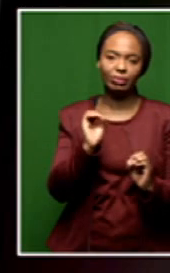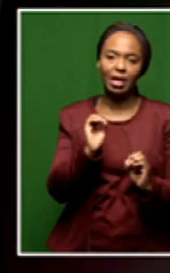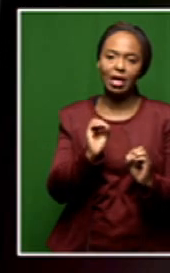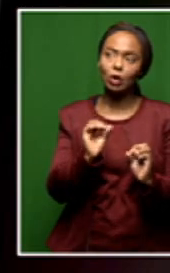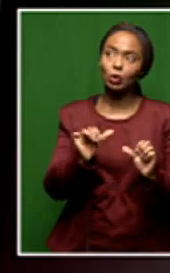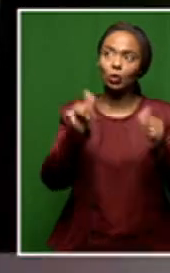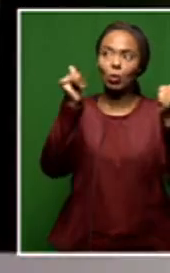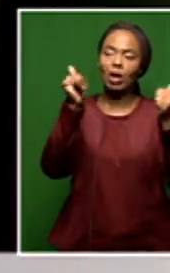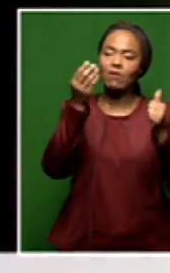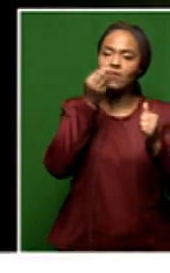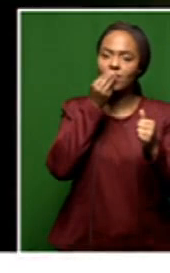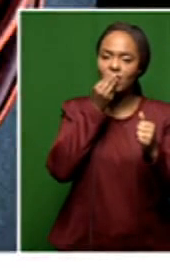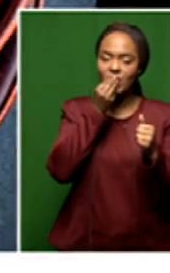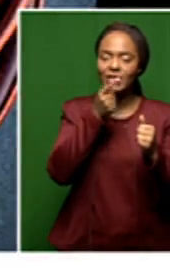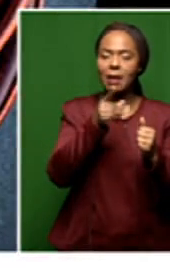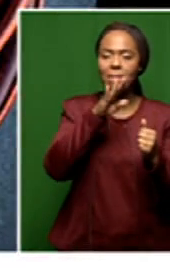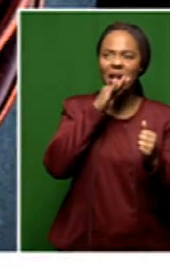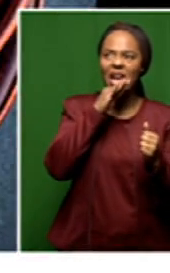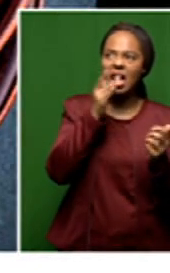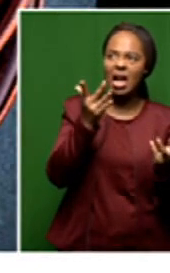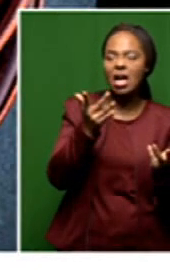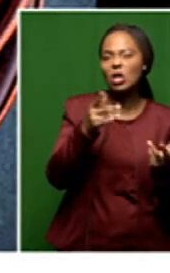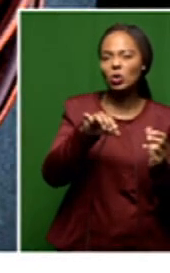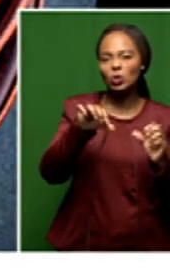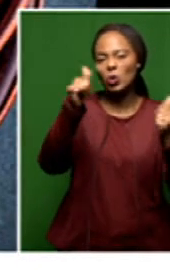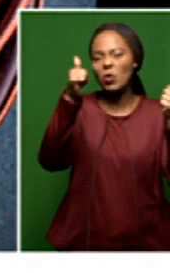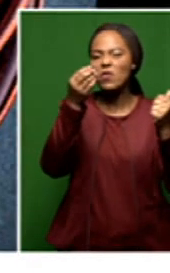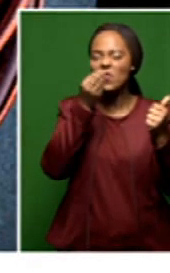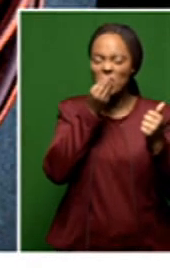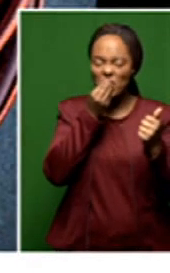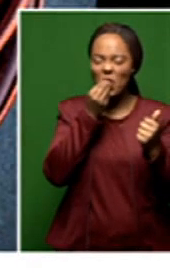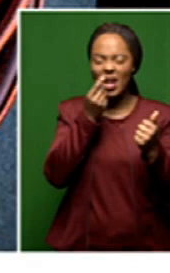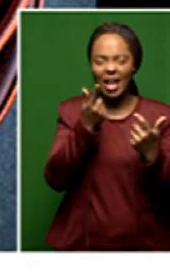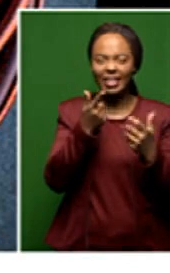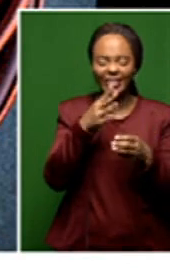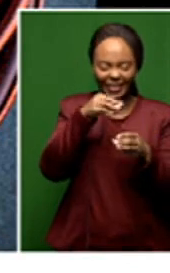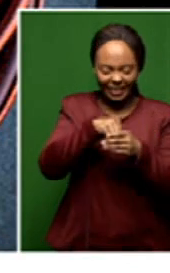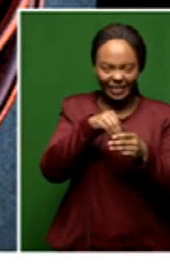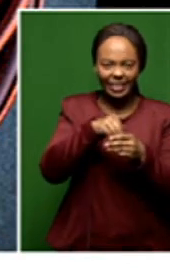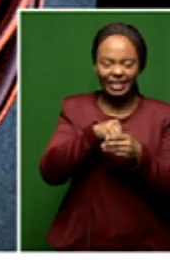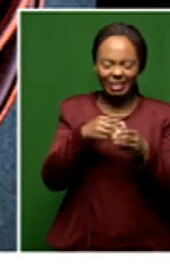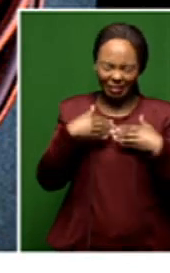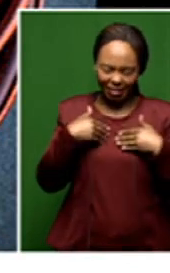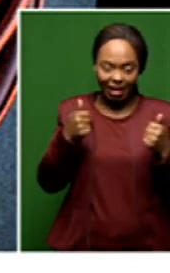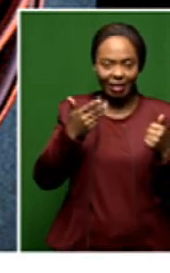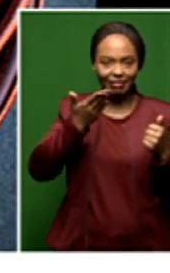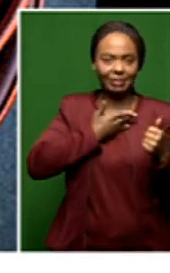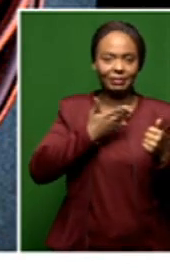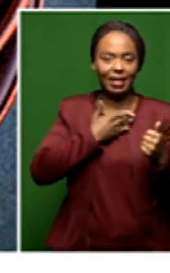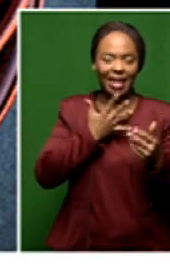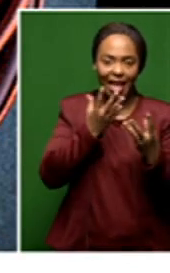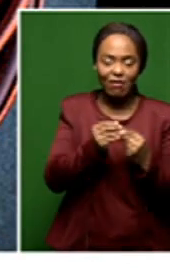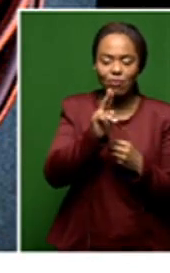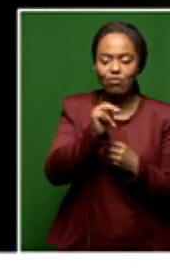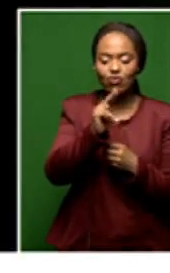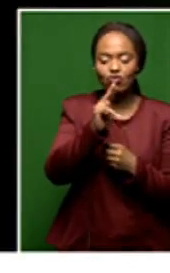all, it's a food that is super nutrient rich. It has a wide range of nutrients. So this includes